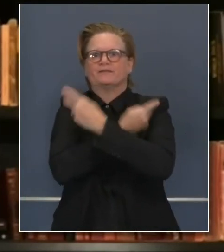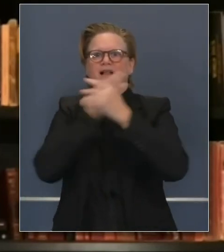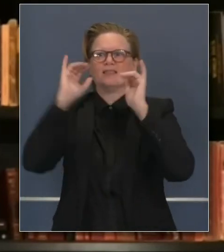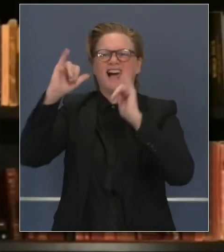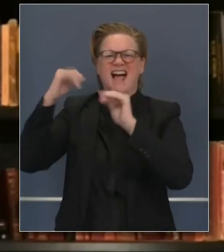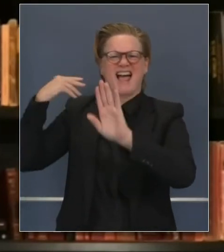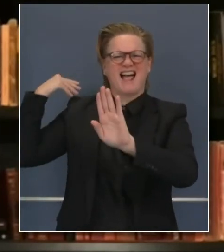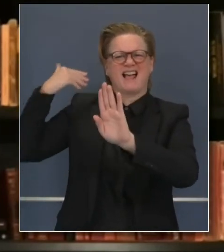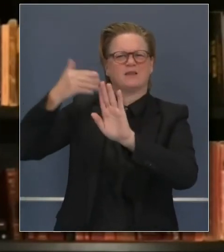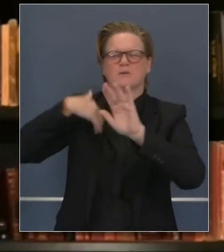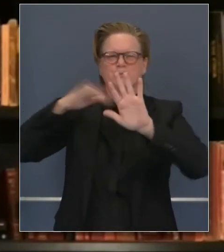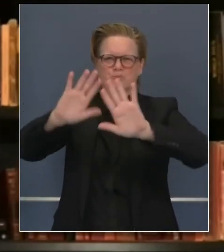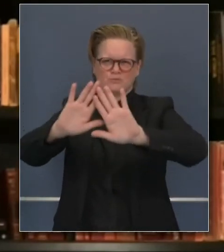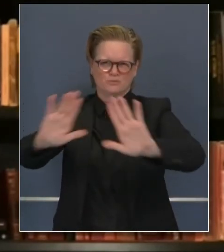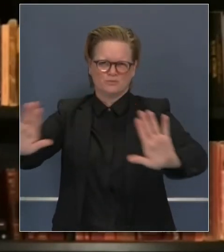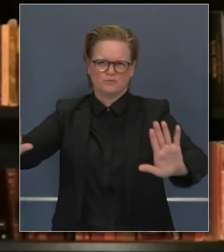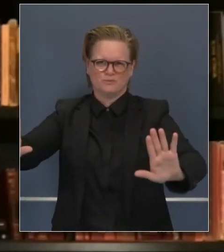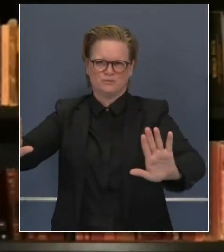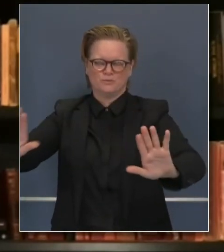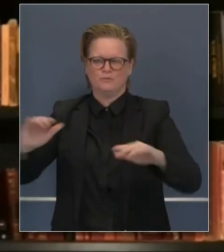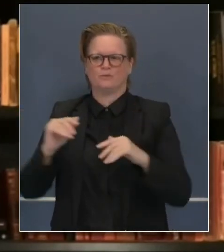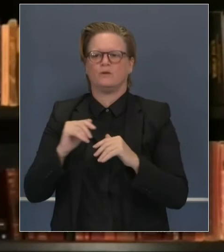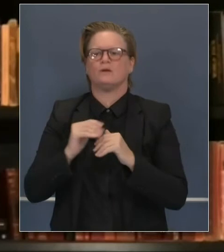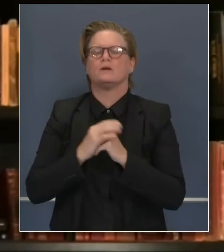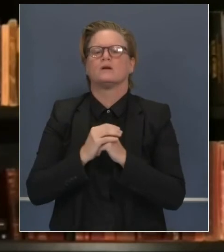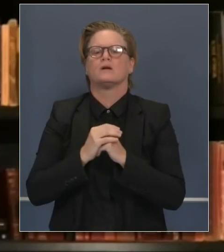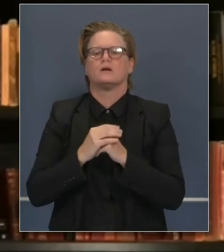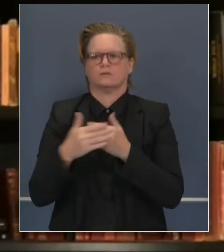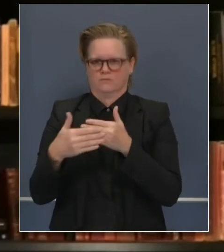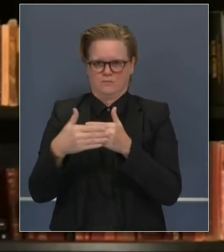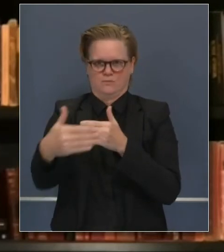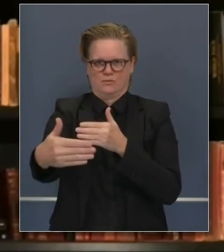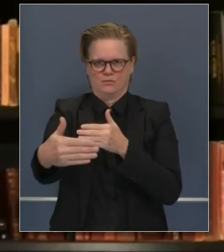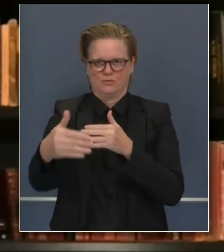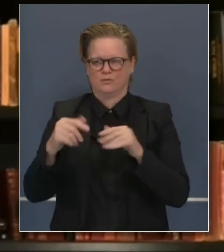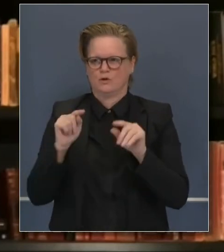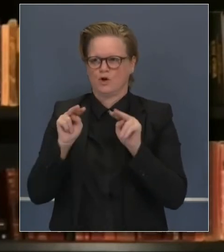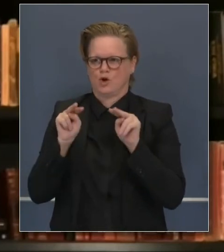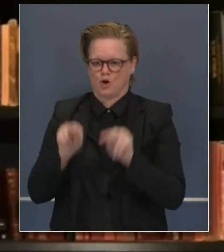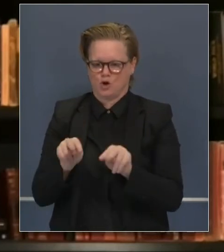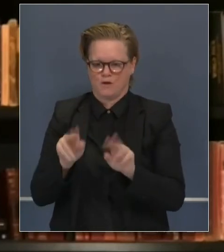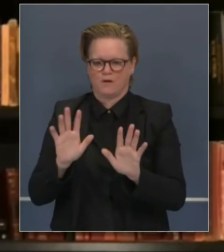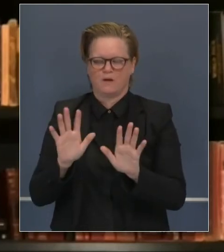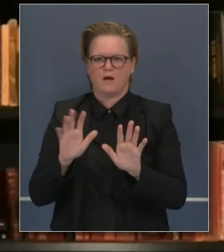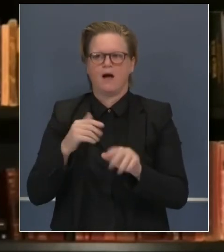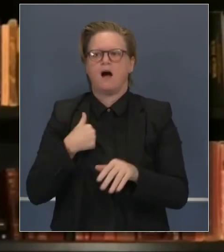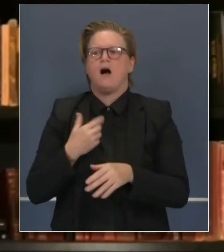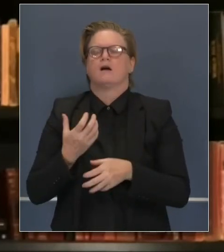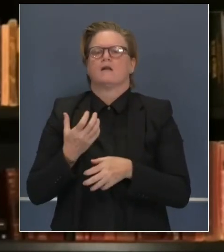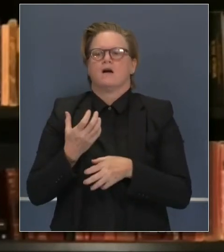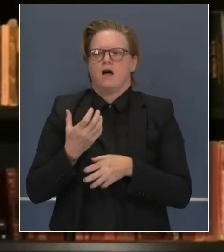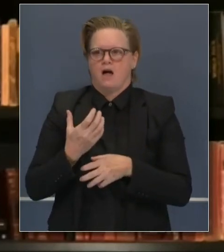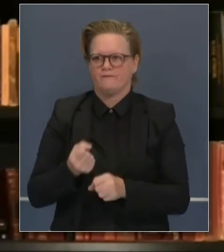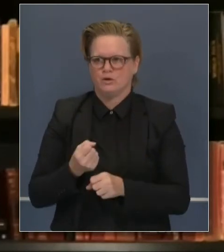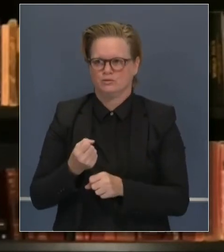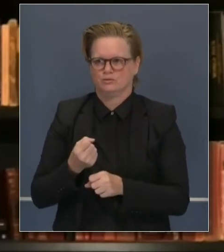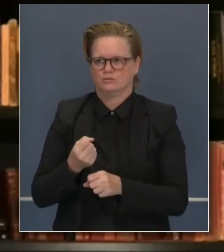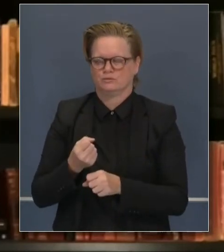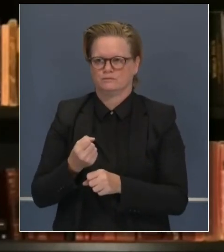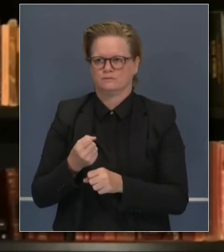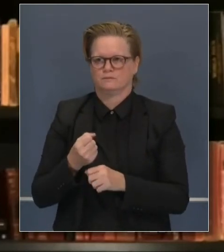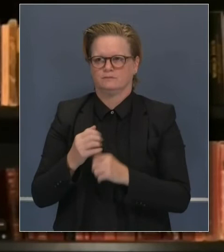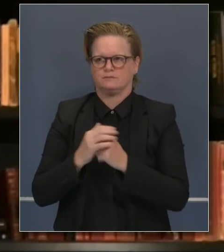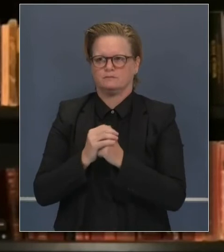said, we do have confidence in not just Pfizer and the veracity of this first